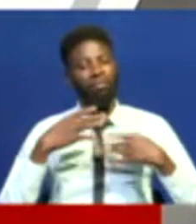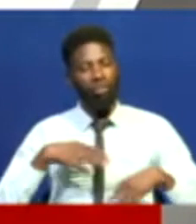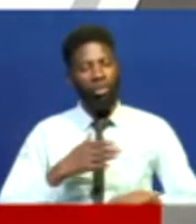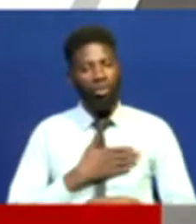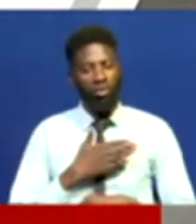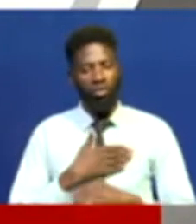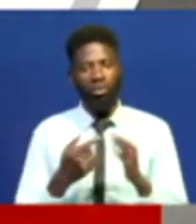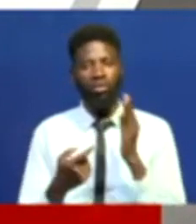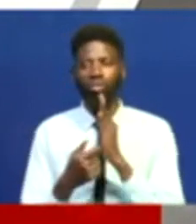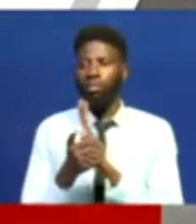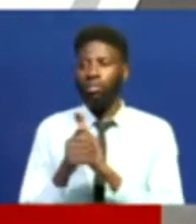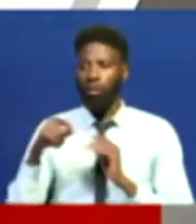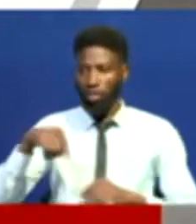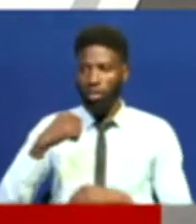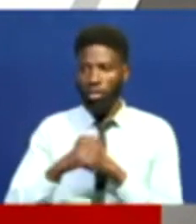year alone, we are targeting